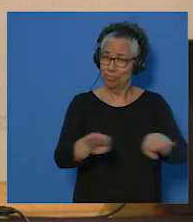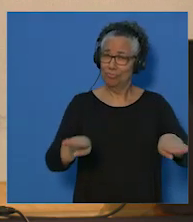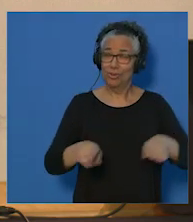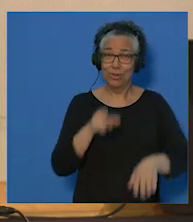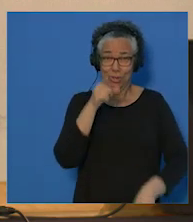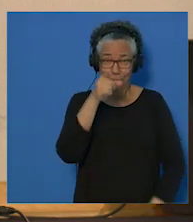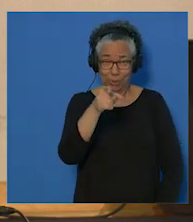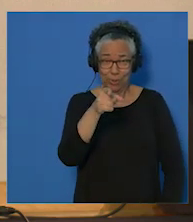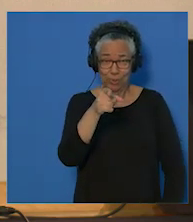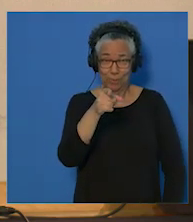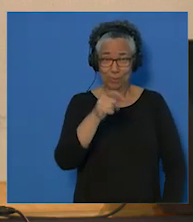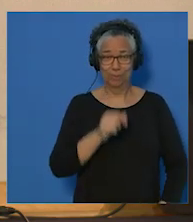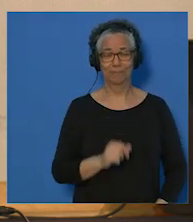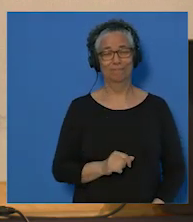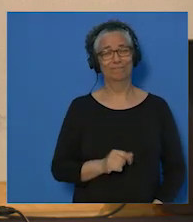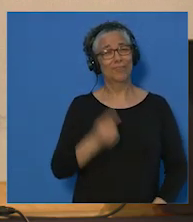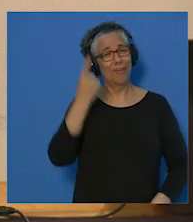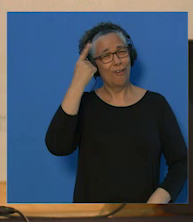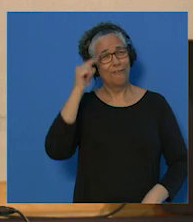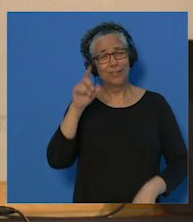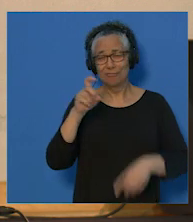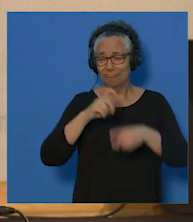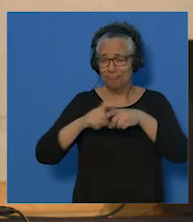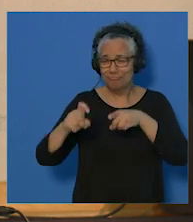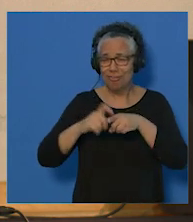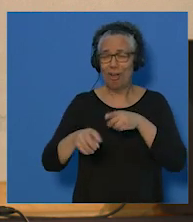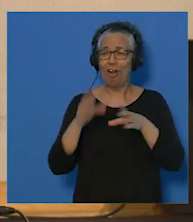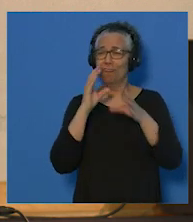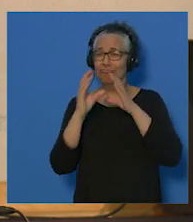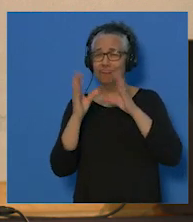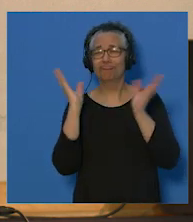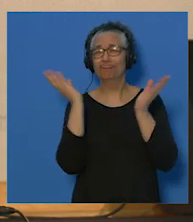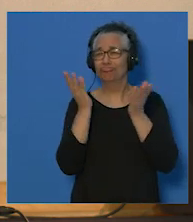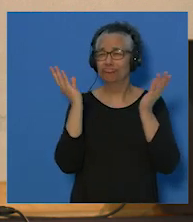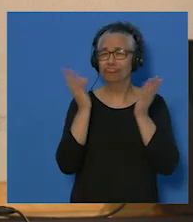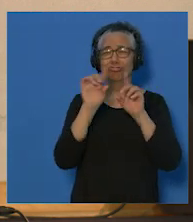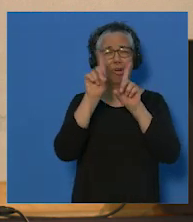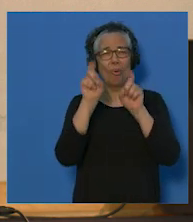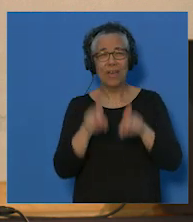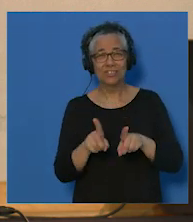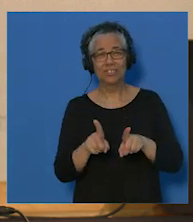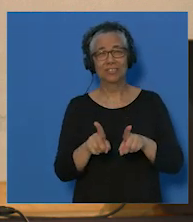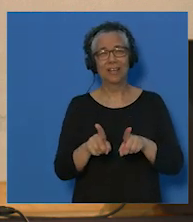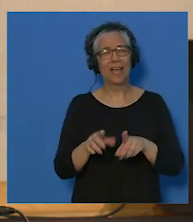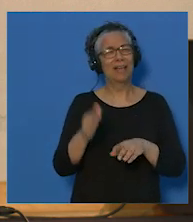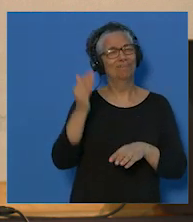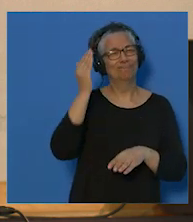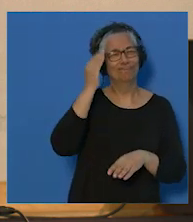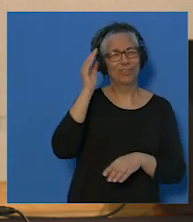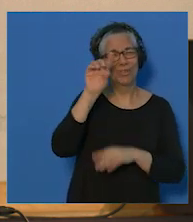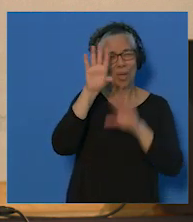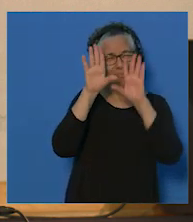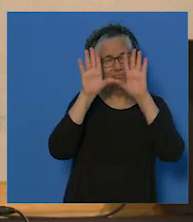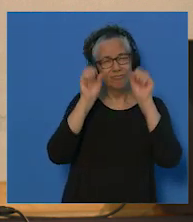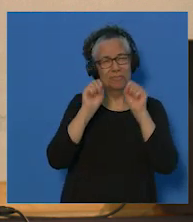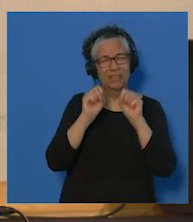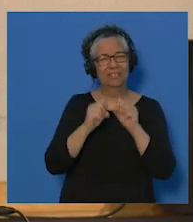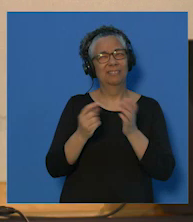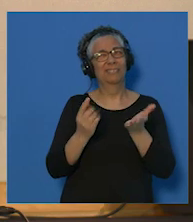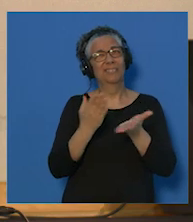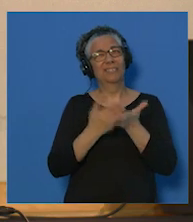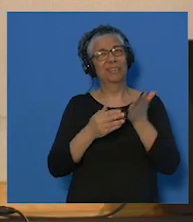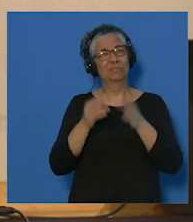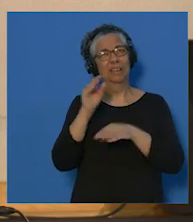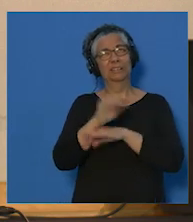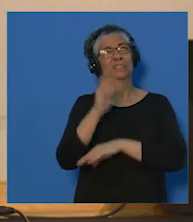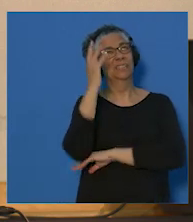the calls and the conversations and the questions. And I'm sure that the Premier is scratching his head some nights when we're up at